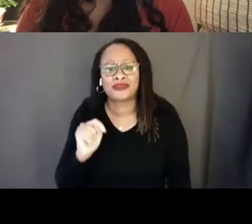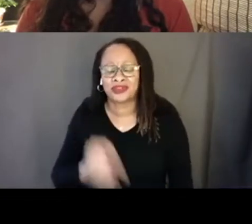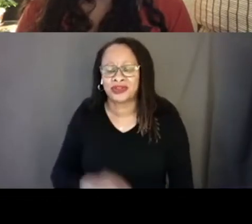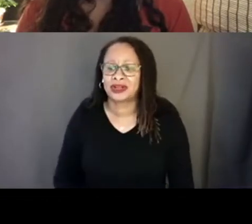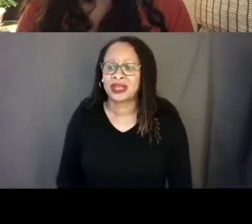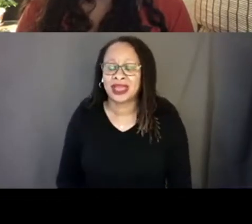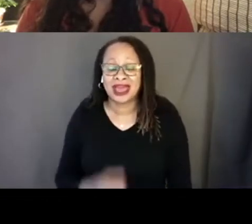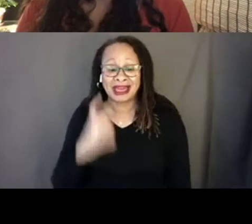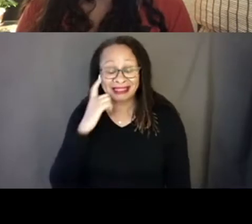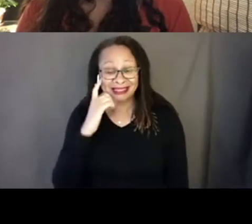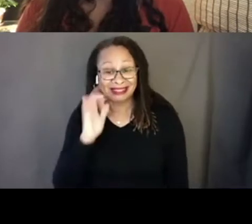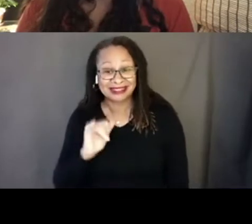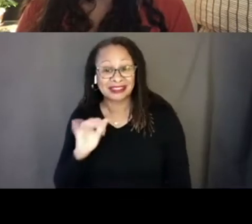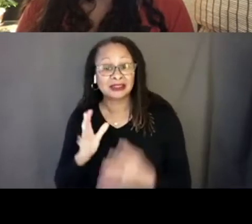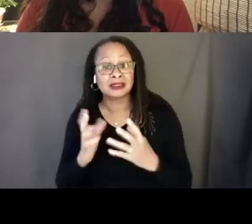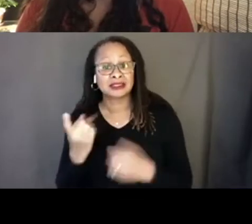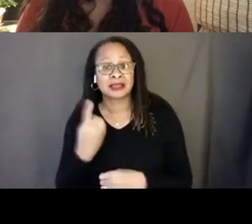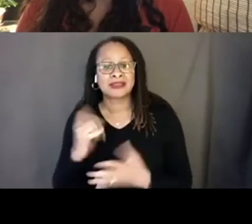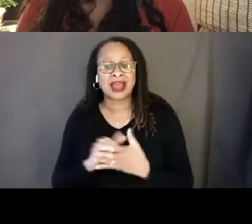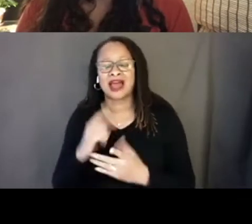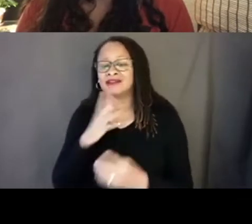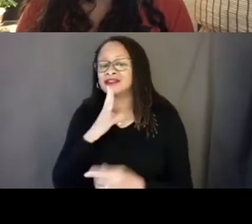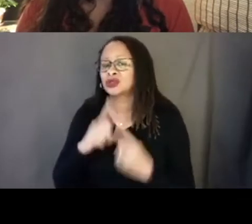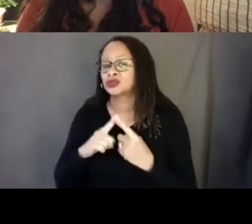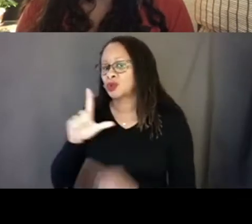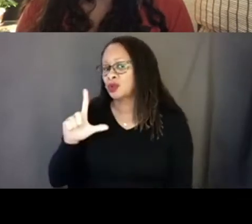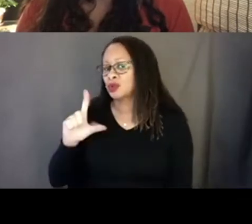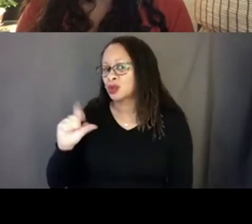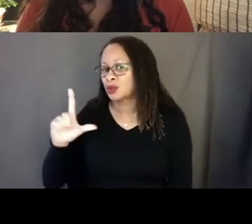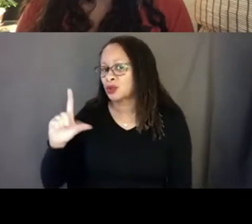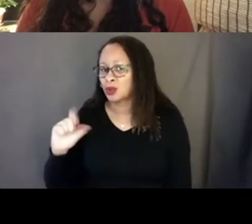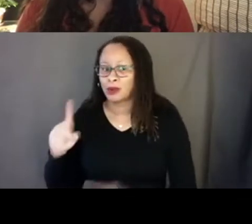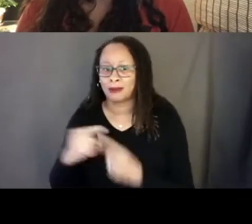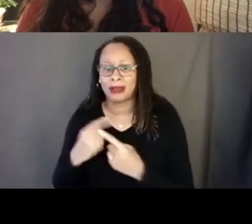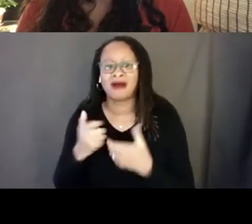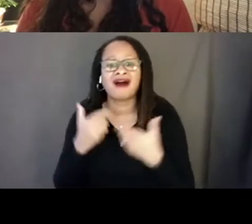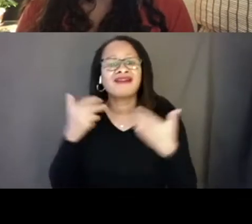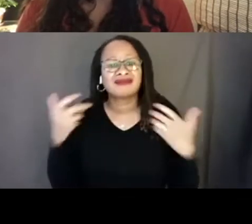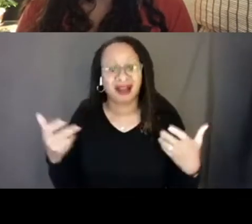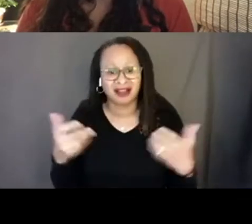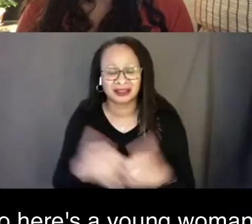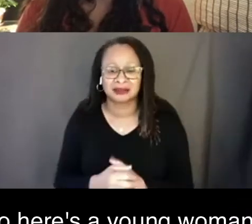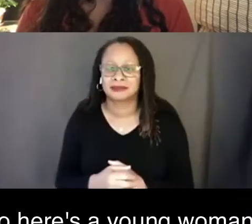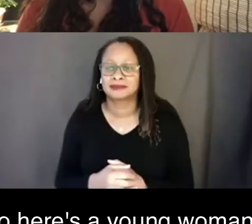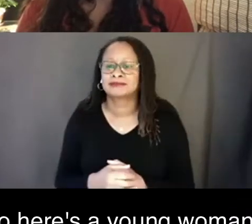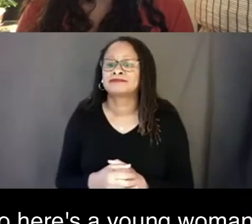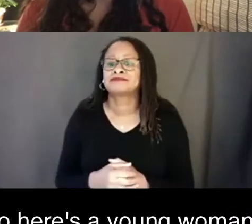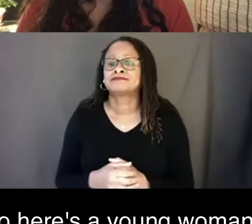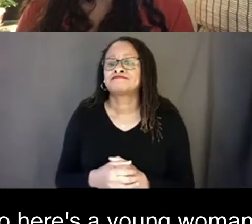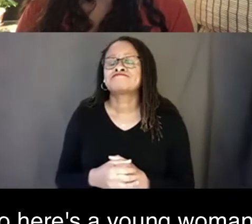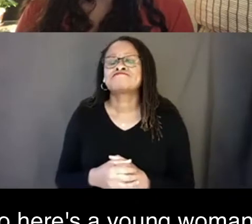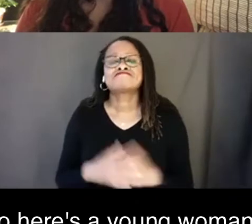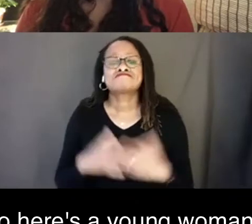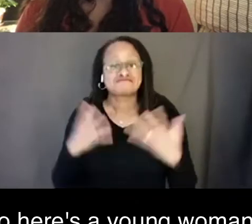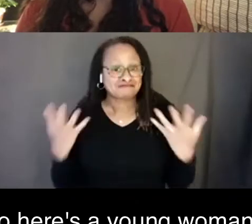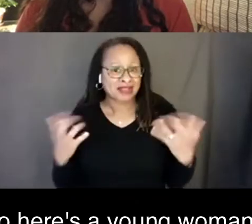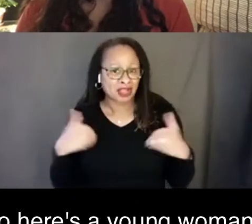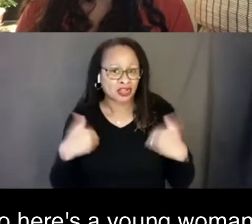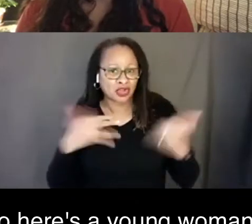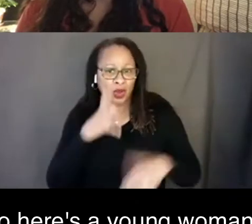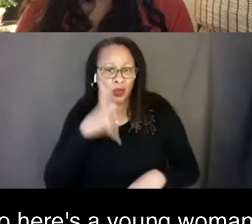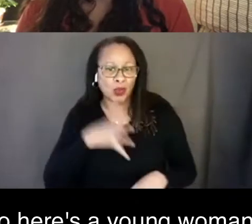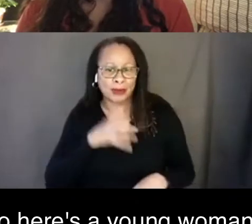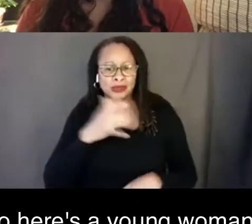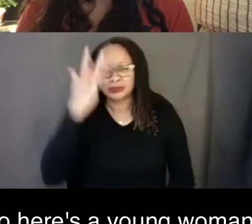it's something I've talked to Lolo about a lot. Because, here's a young woman who's a